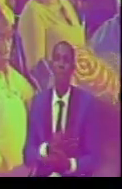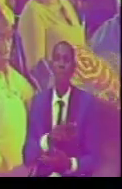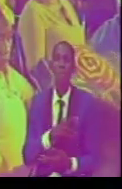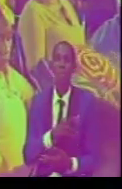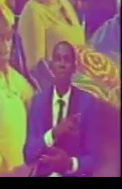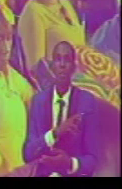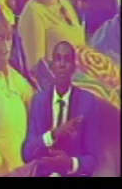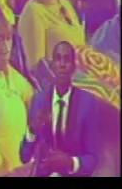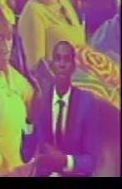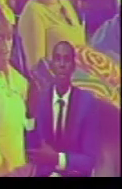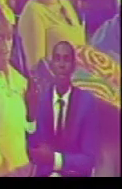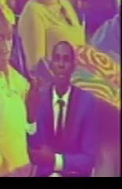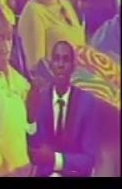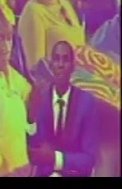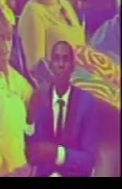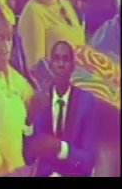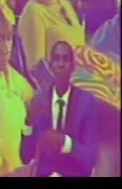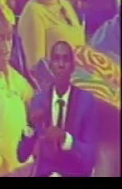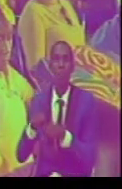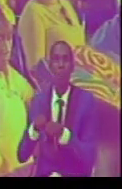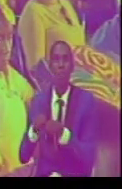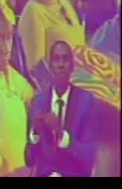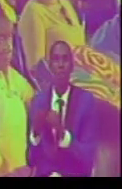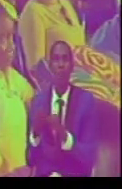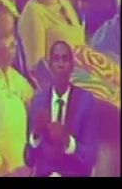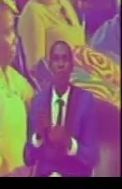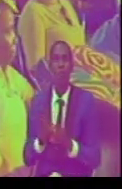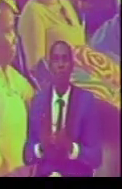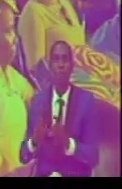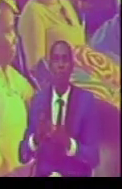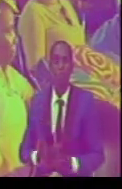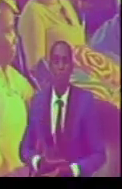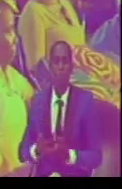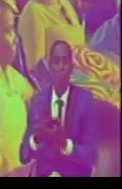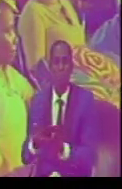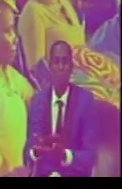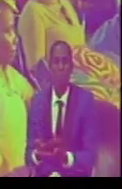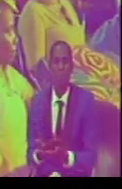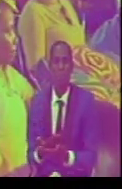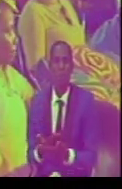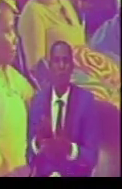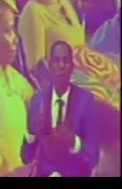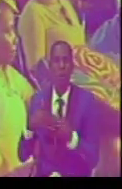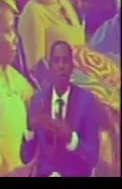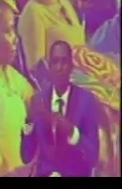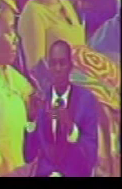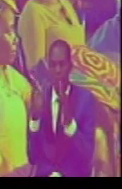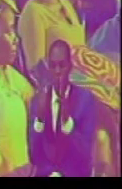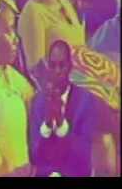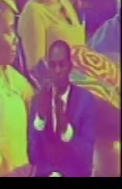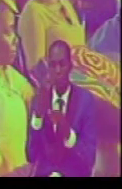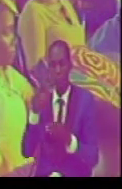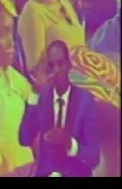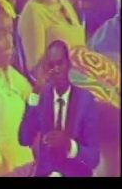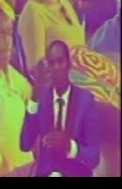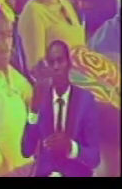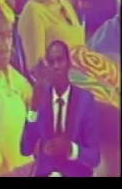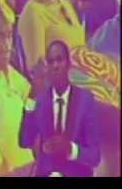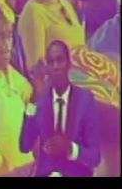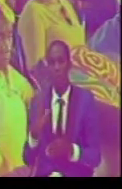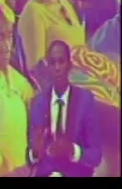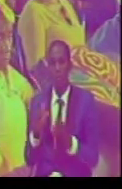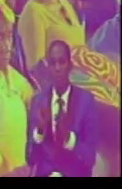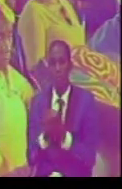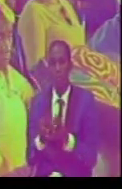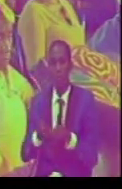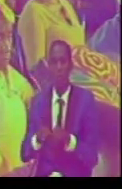baby's right arm suffered fracture during birth. But after the prayer of the man